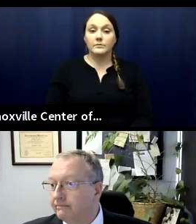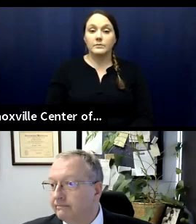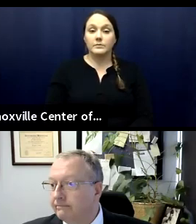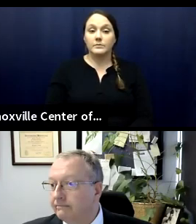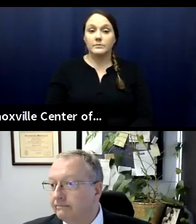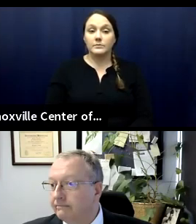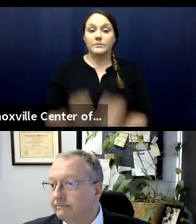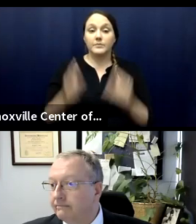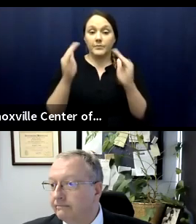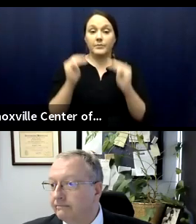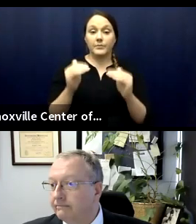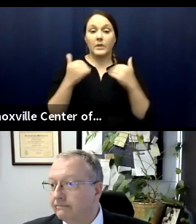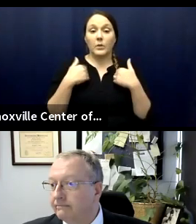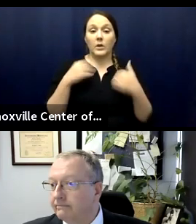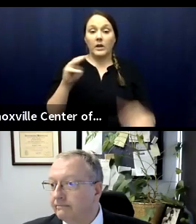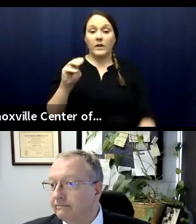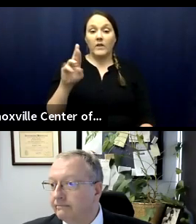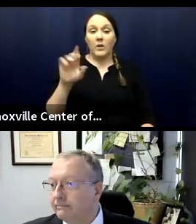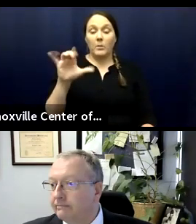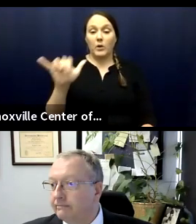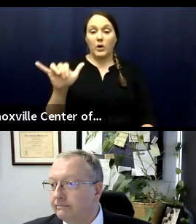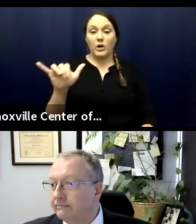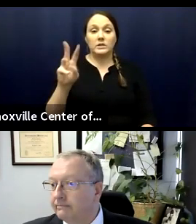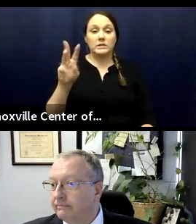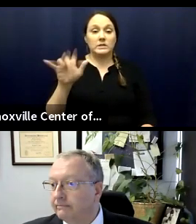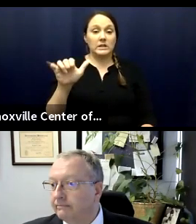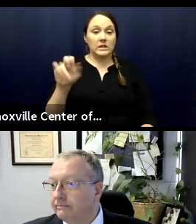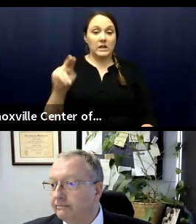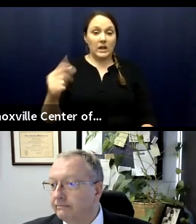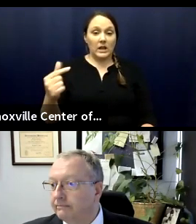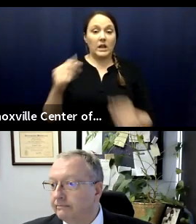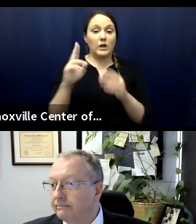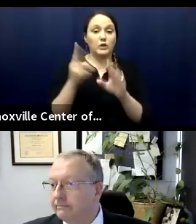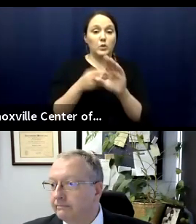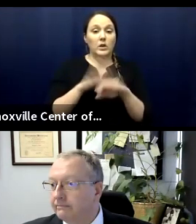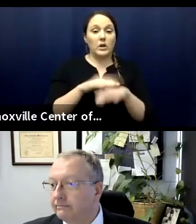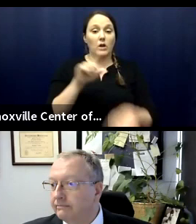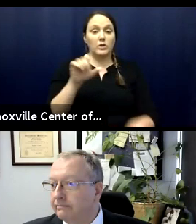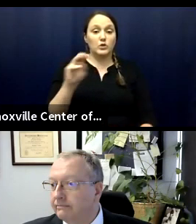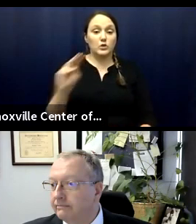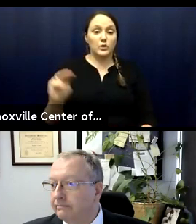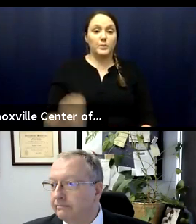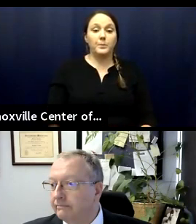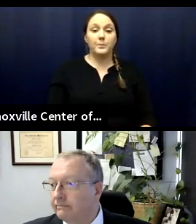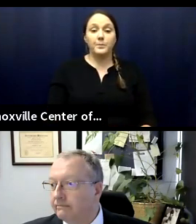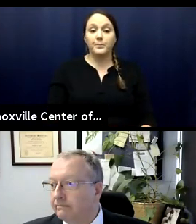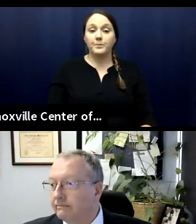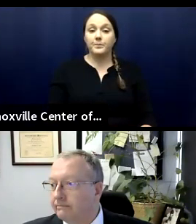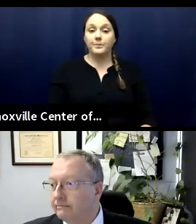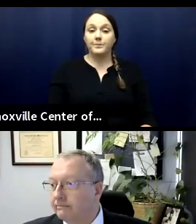All right, next we have Marcy Yaden joining us on Zoom.